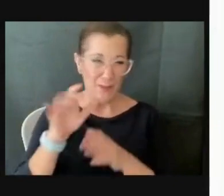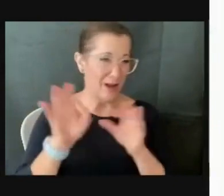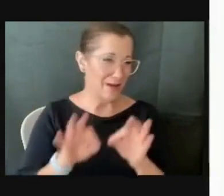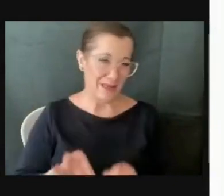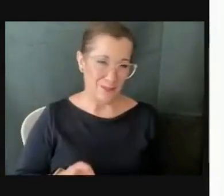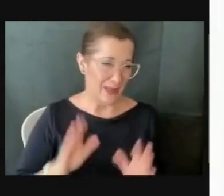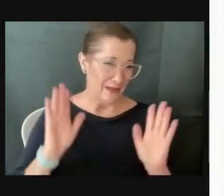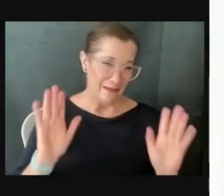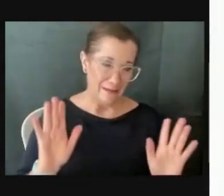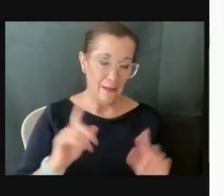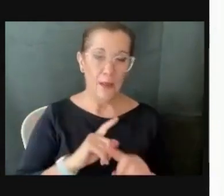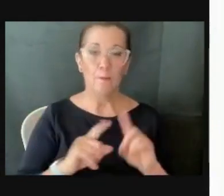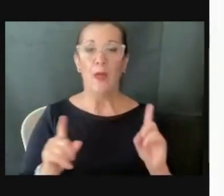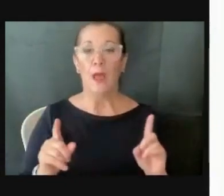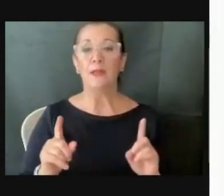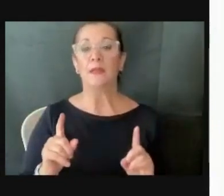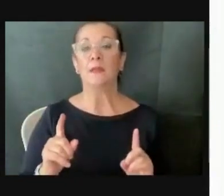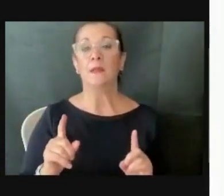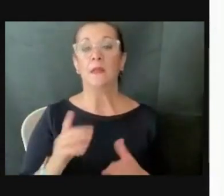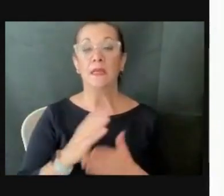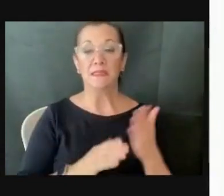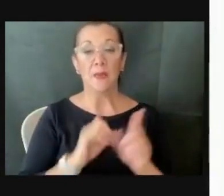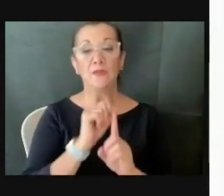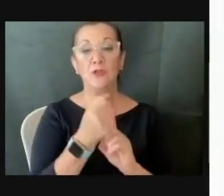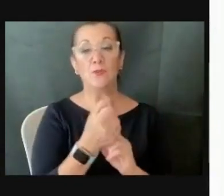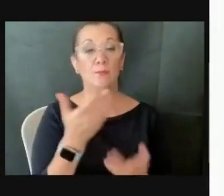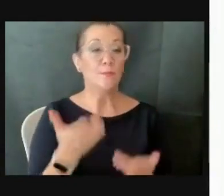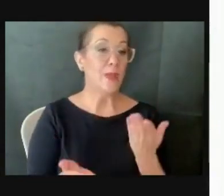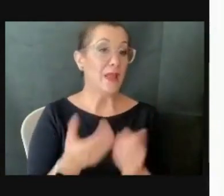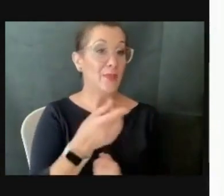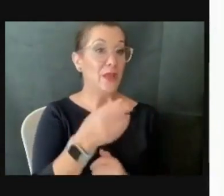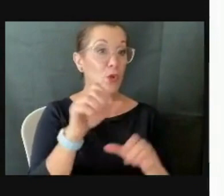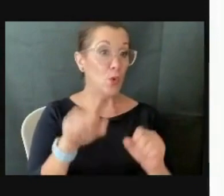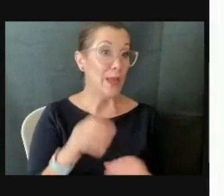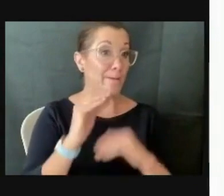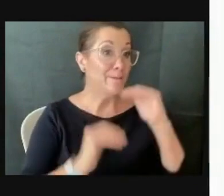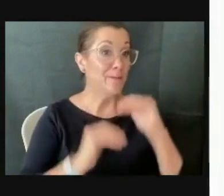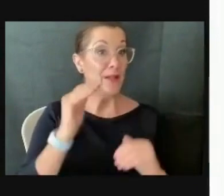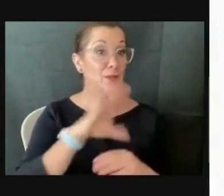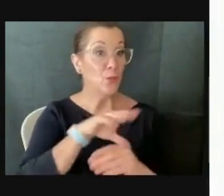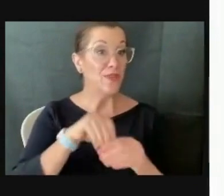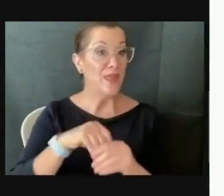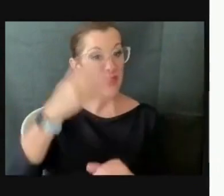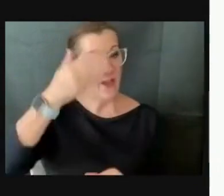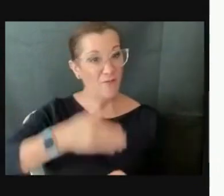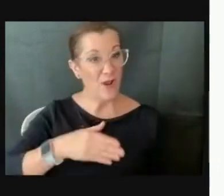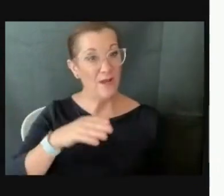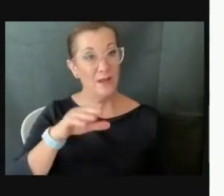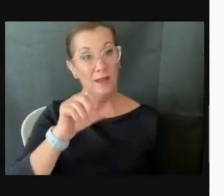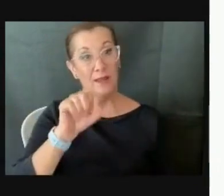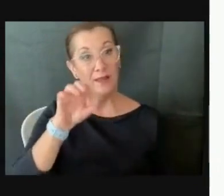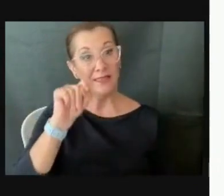but in some situations, you may be able to build within front setbacks.